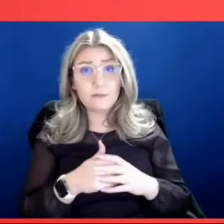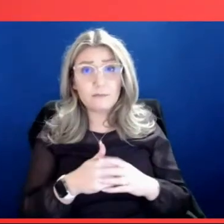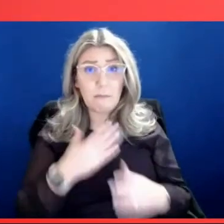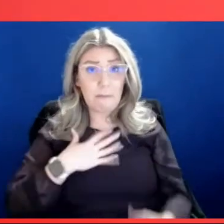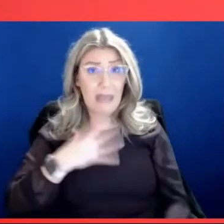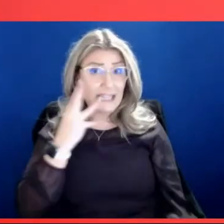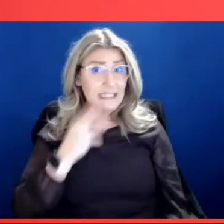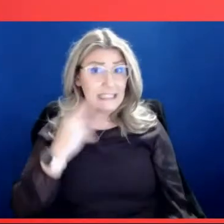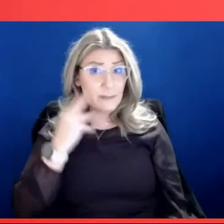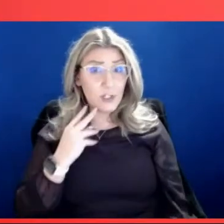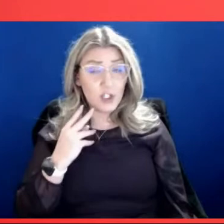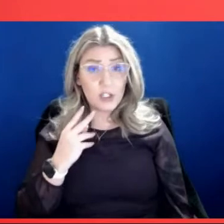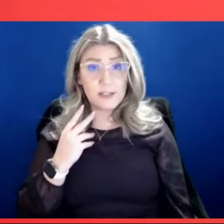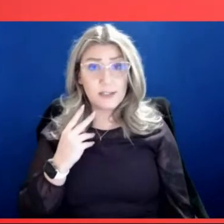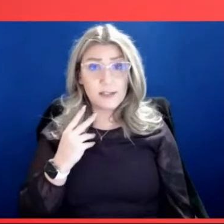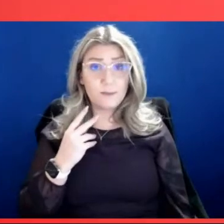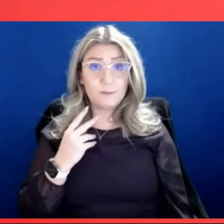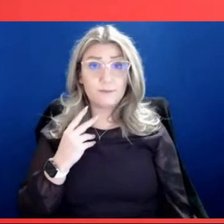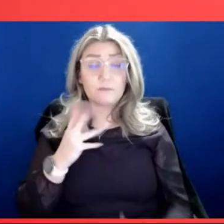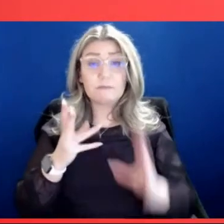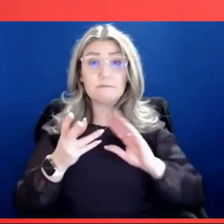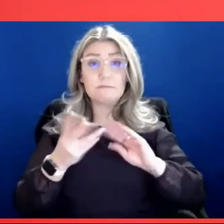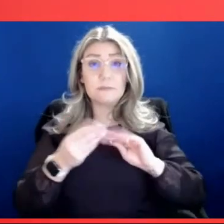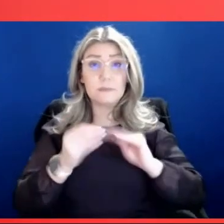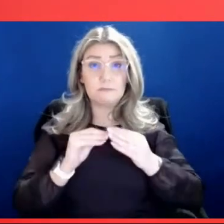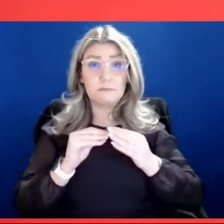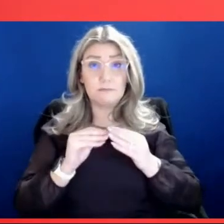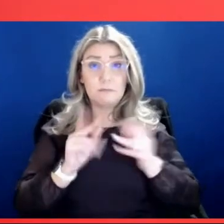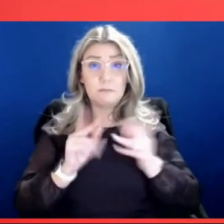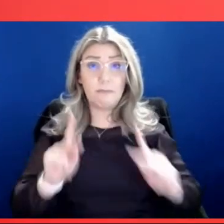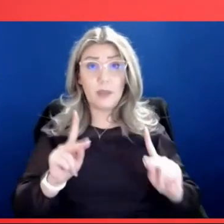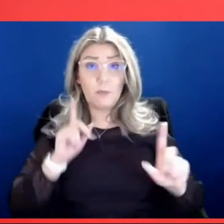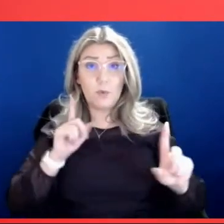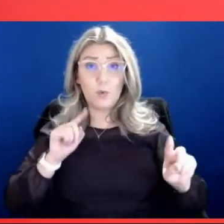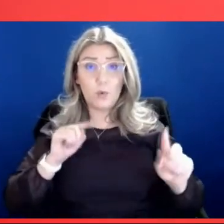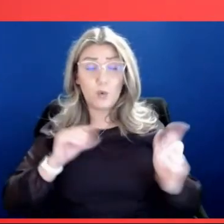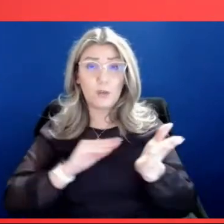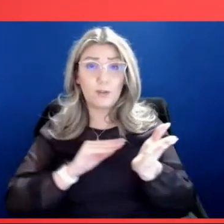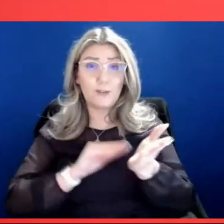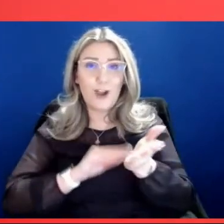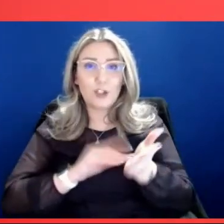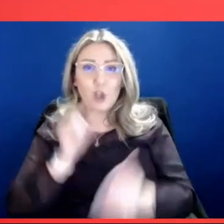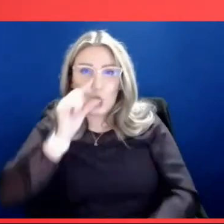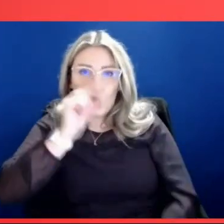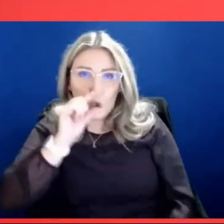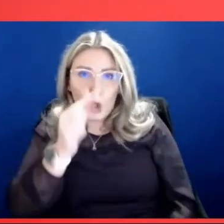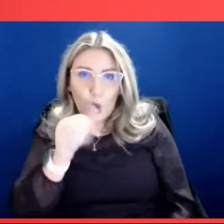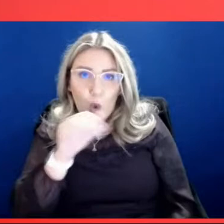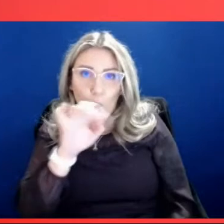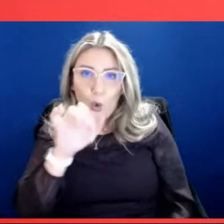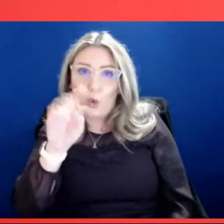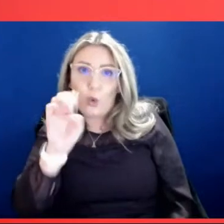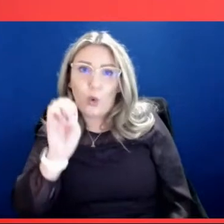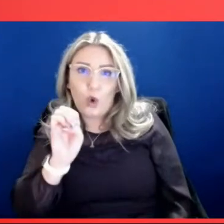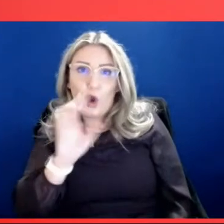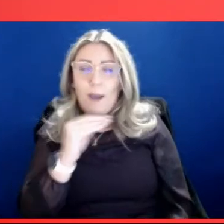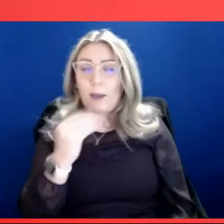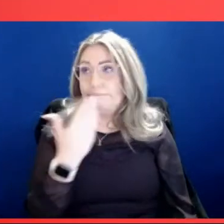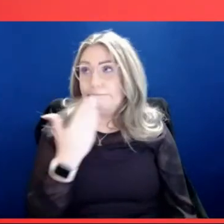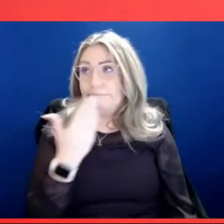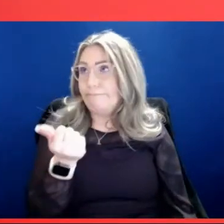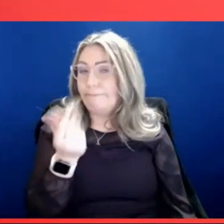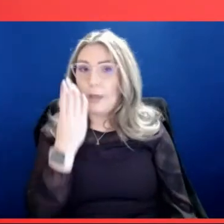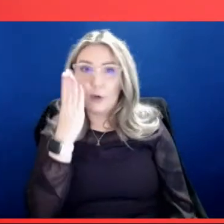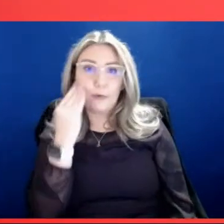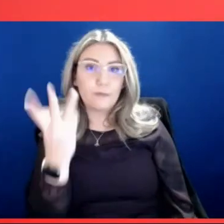experience, the number of people who have gone to Dr. Google and gotten better insight and comfort about